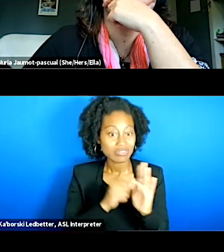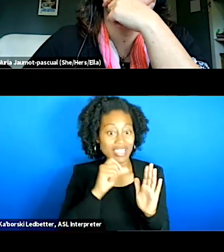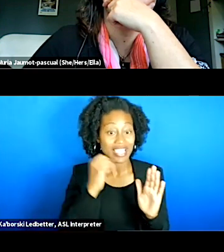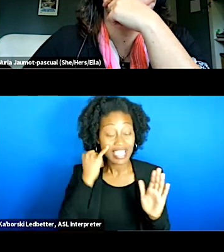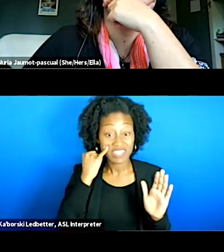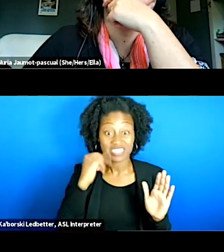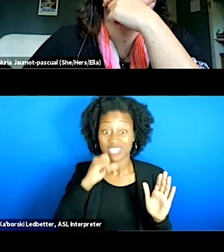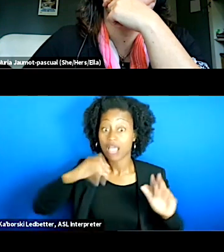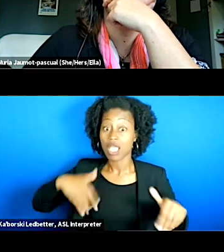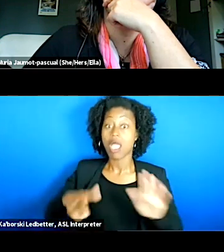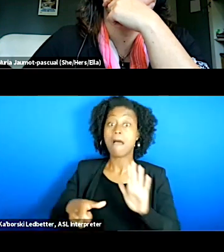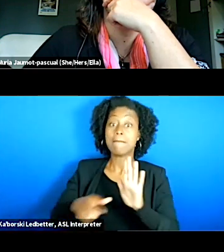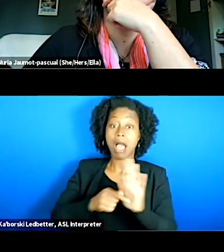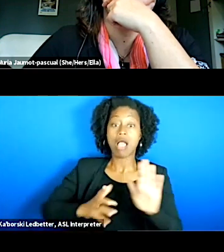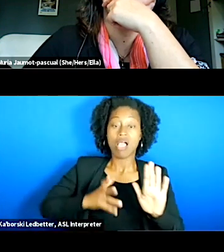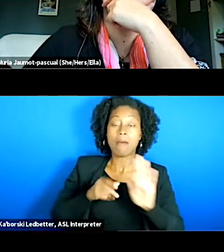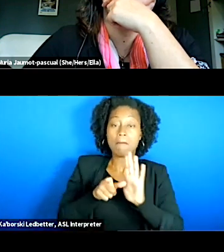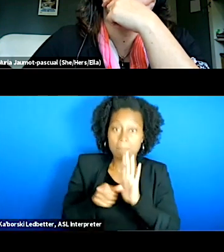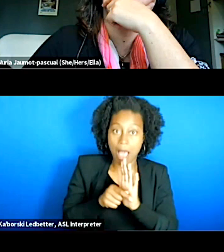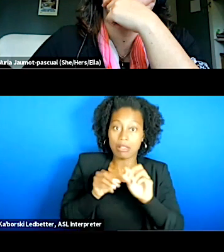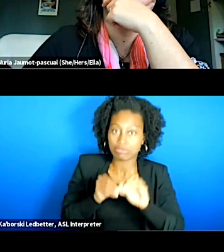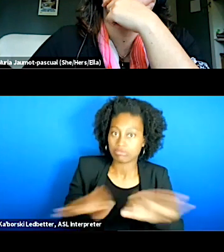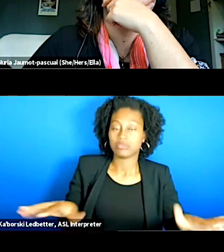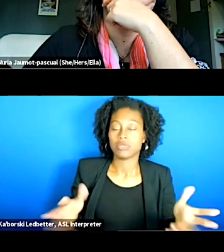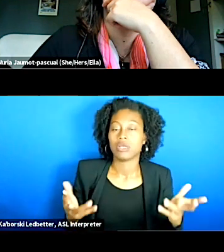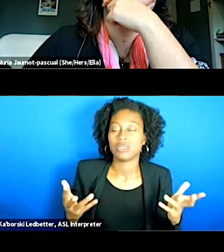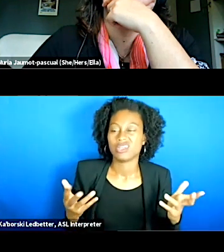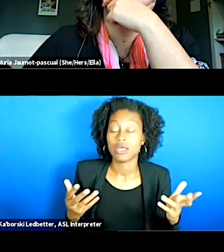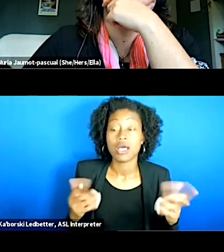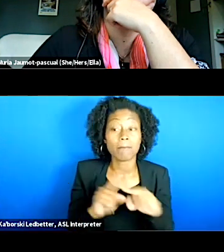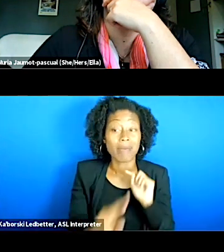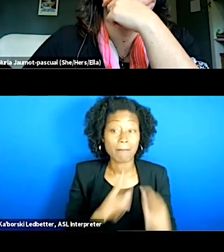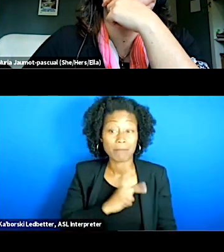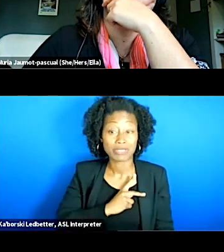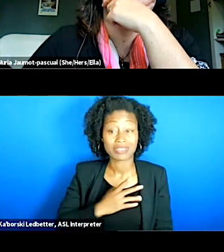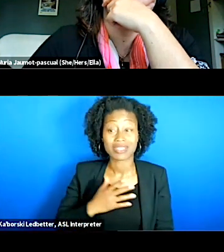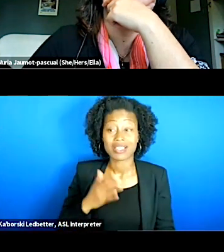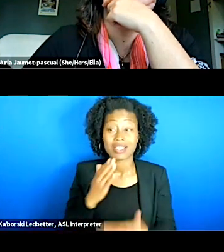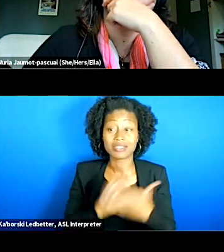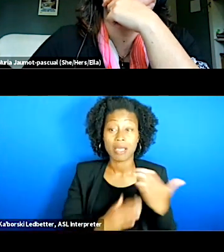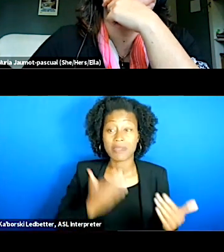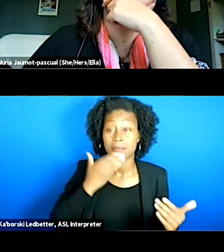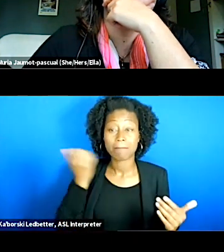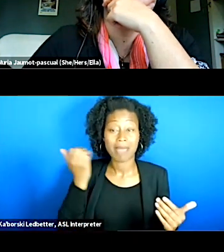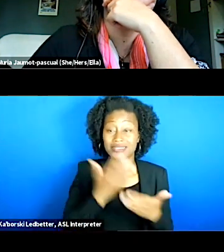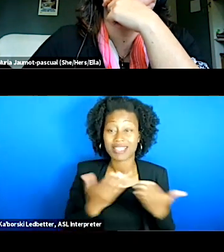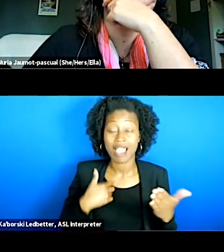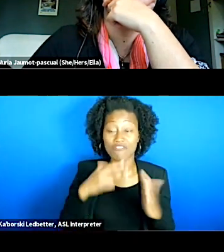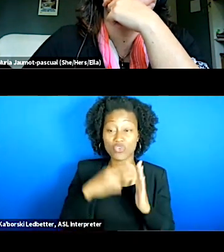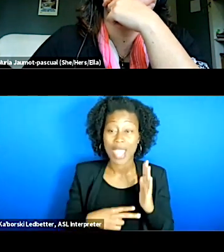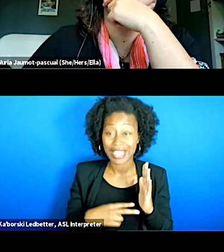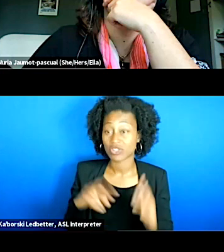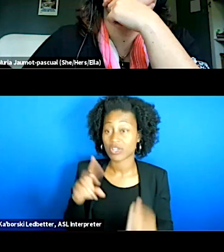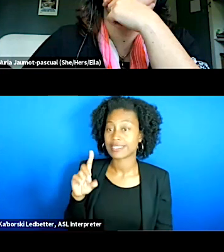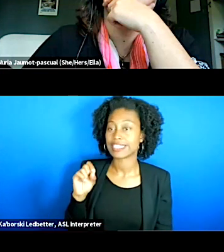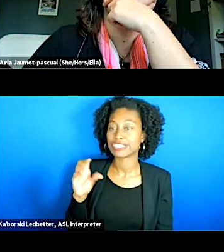I will say personally that some of the best pieces I have read are unpublished pieces. They are